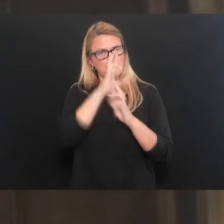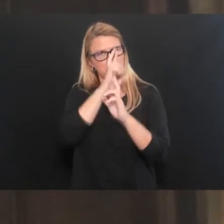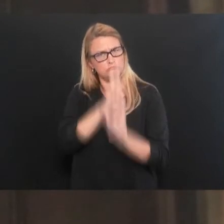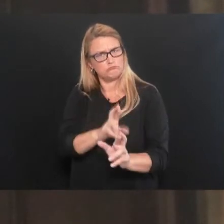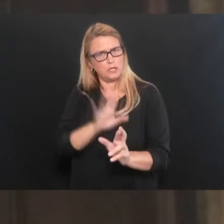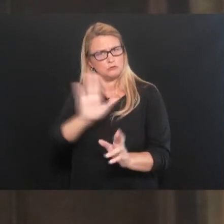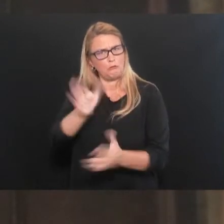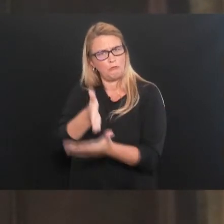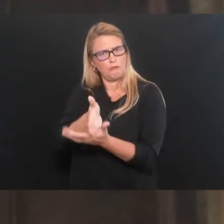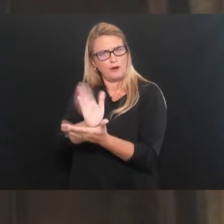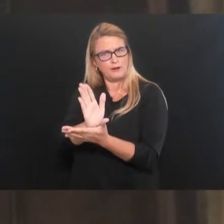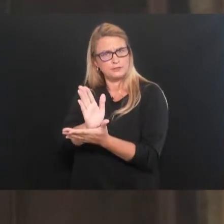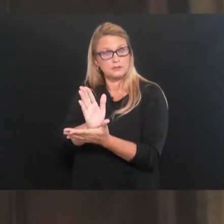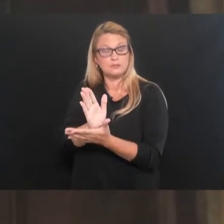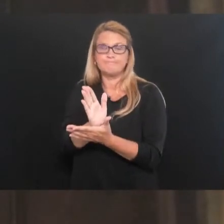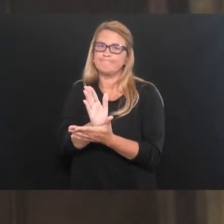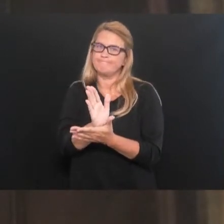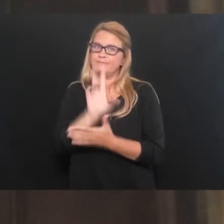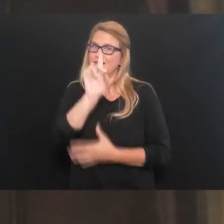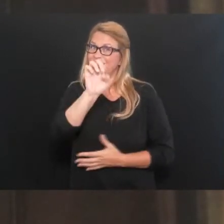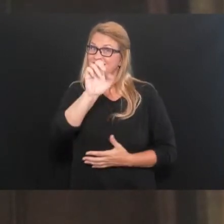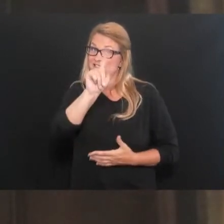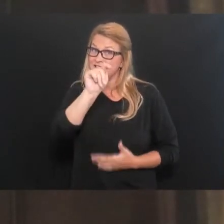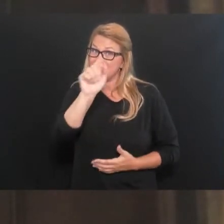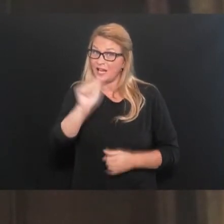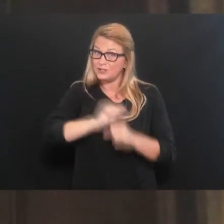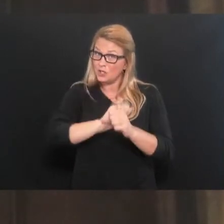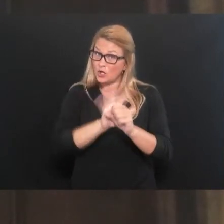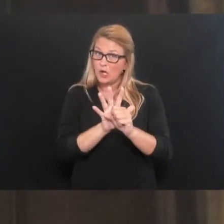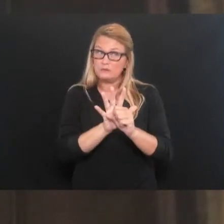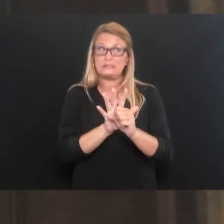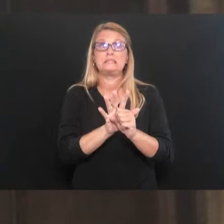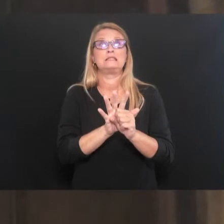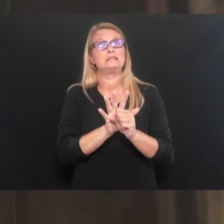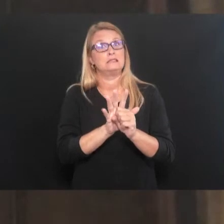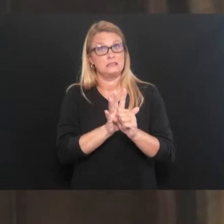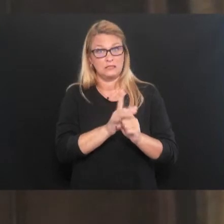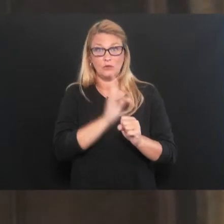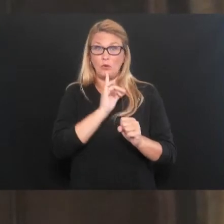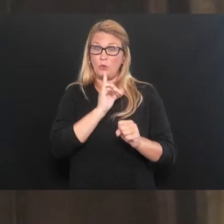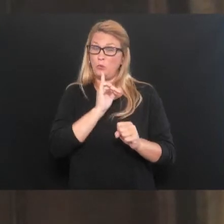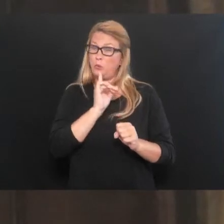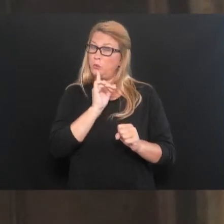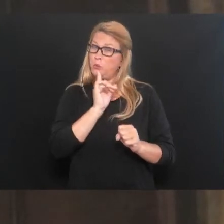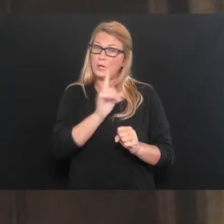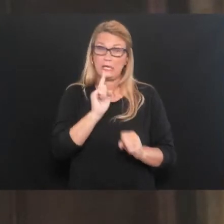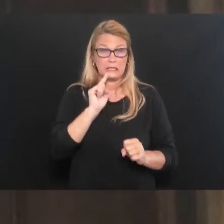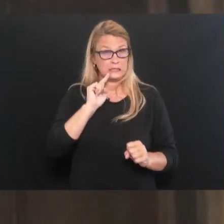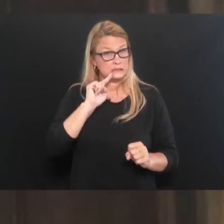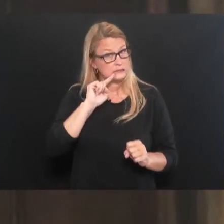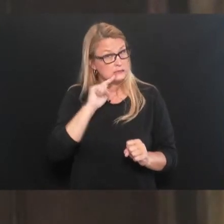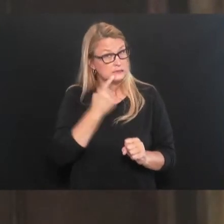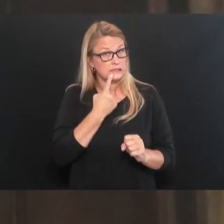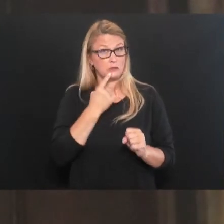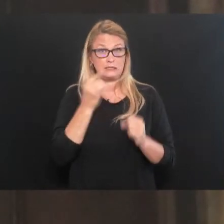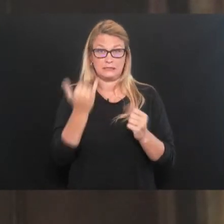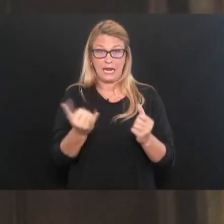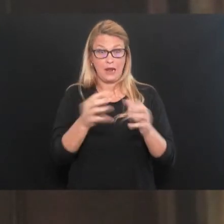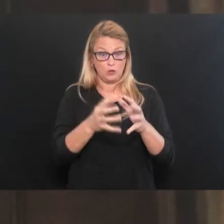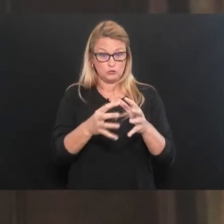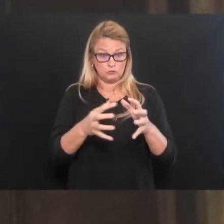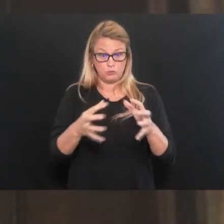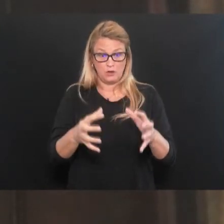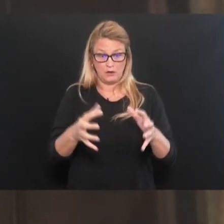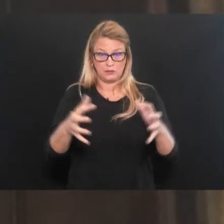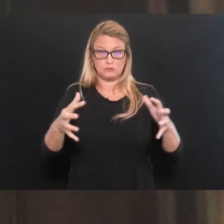but we know that this Delta variant, which has now taken complete hold in West Virginia and is growing, is going